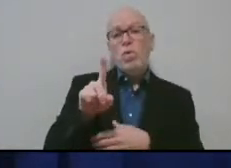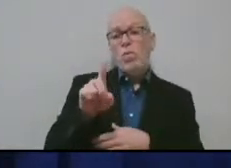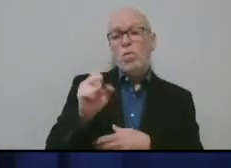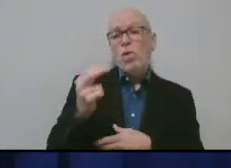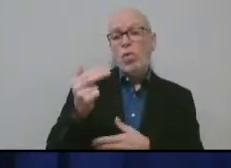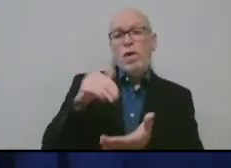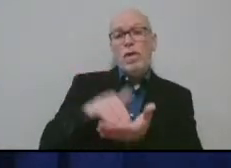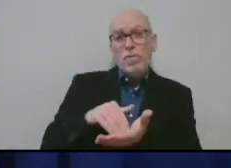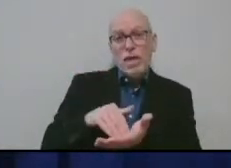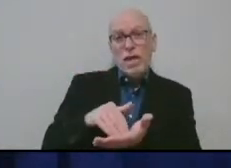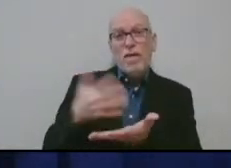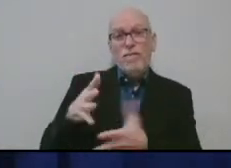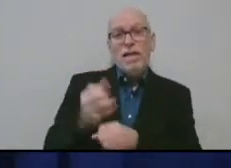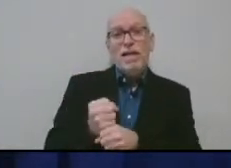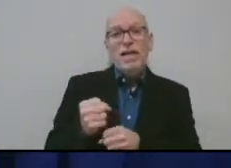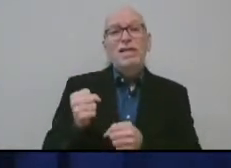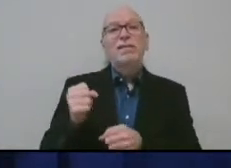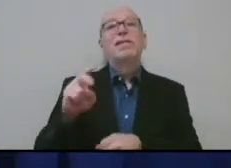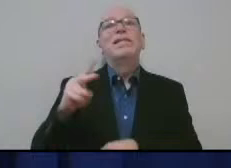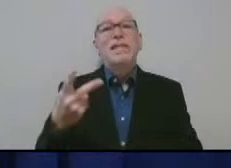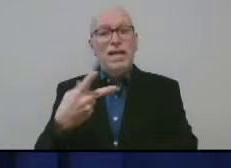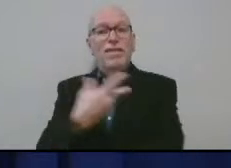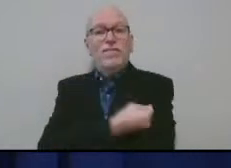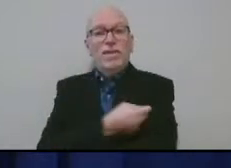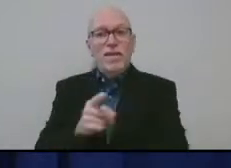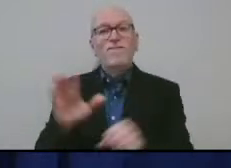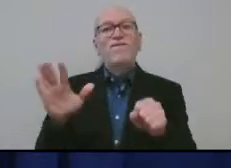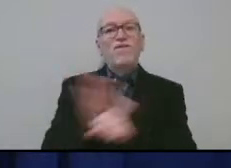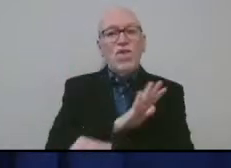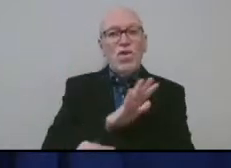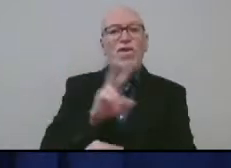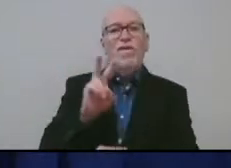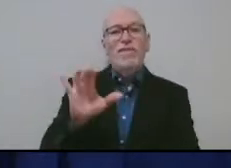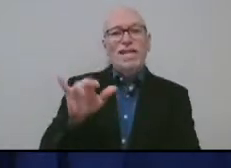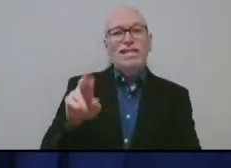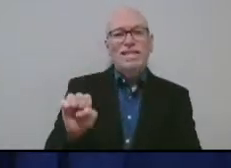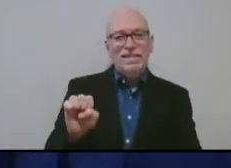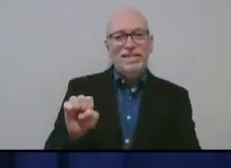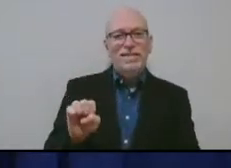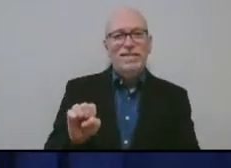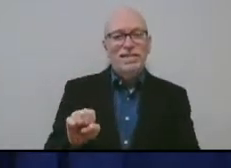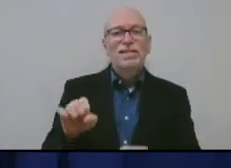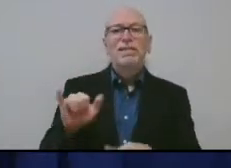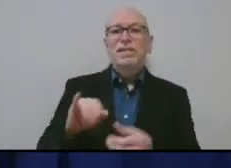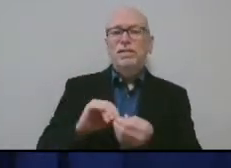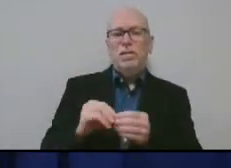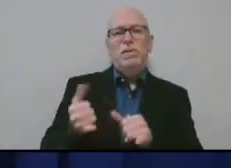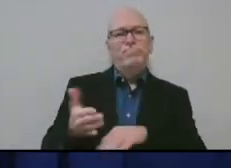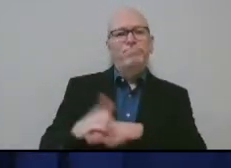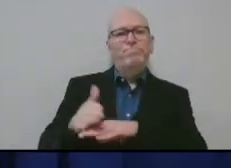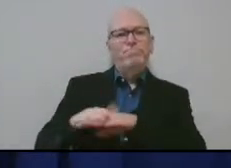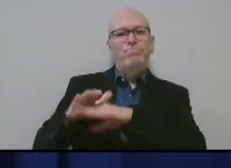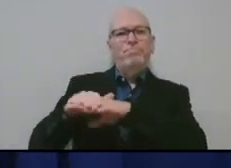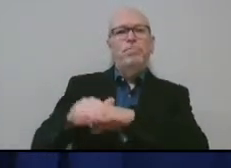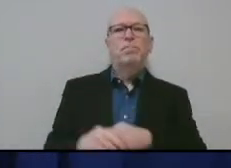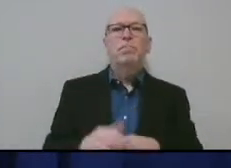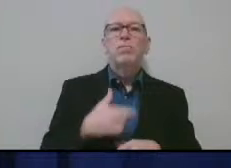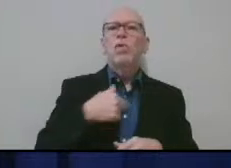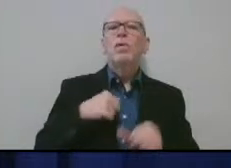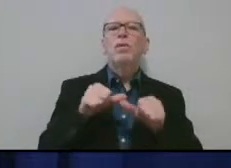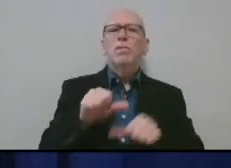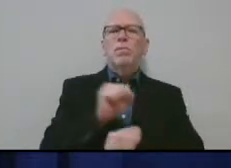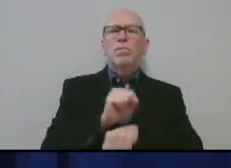have received both doses and are fully vaccinated, and that number continues to climb. We continue to work to